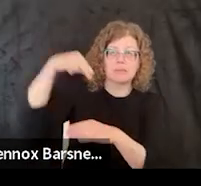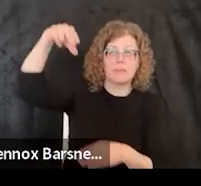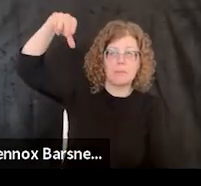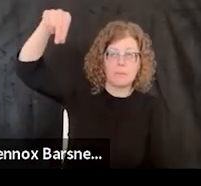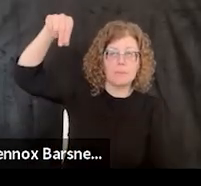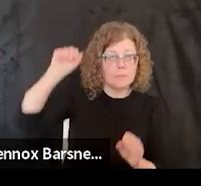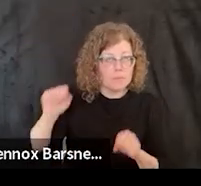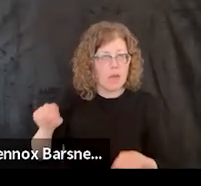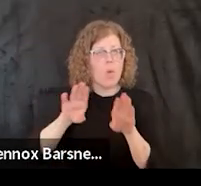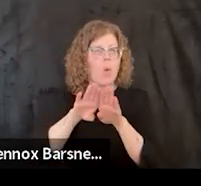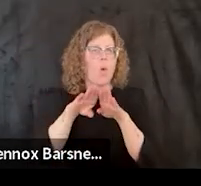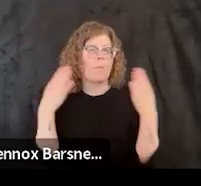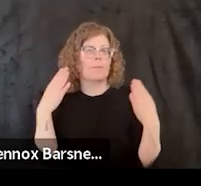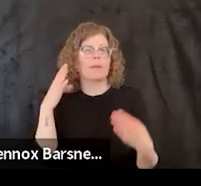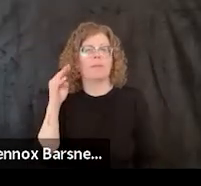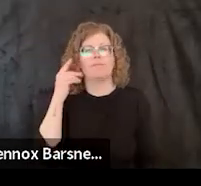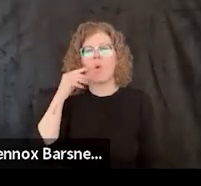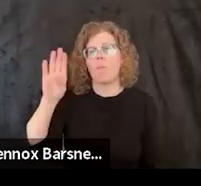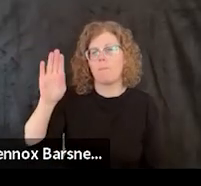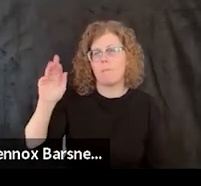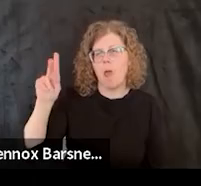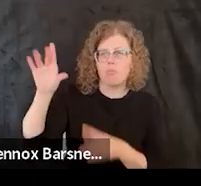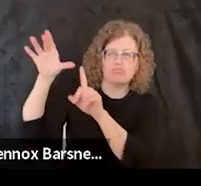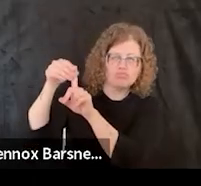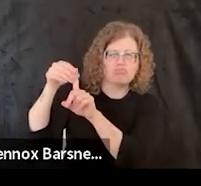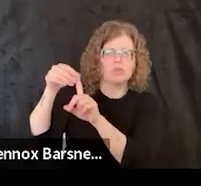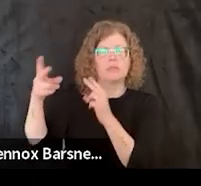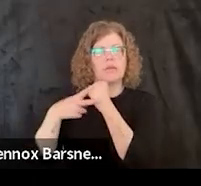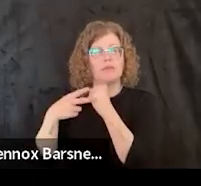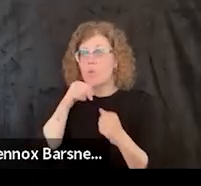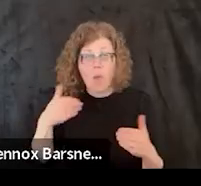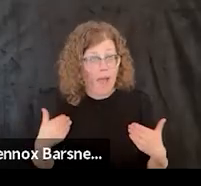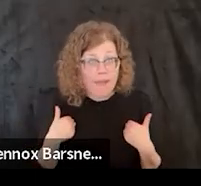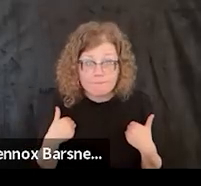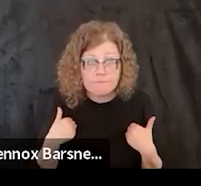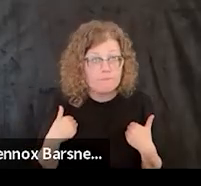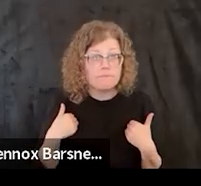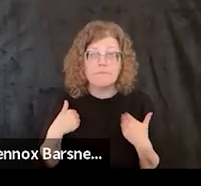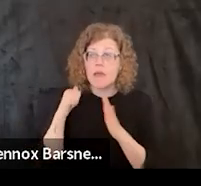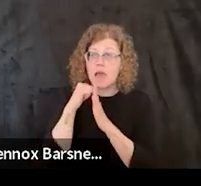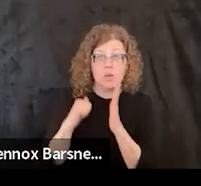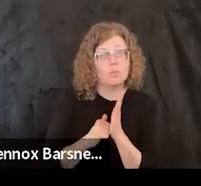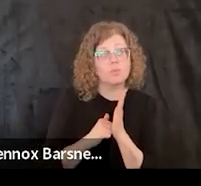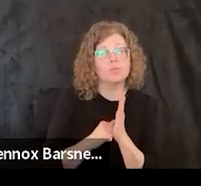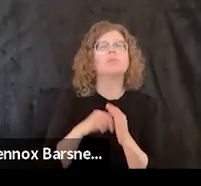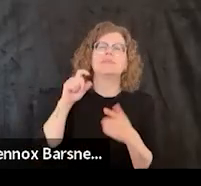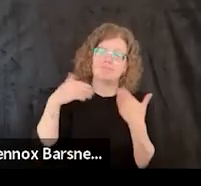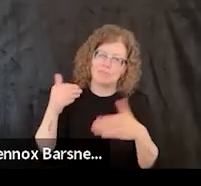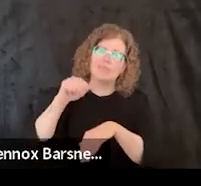If you don't already have an account with us, you will need to create a new account and set up your user profile before you can